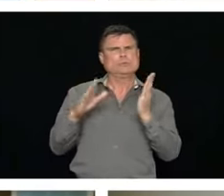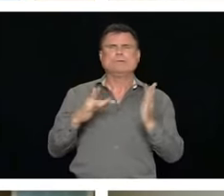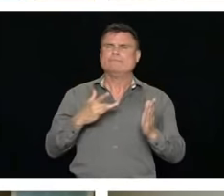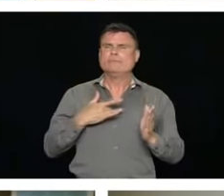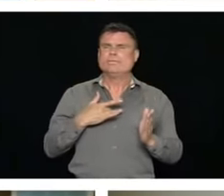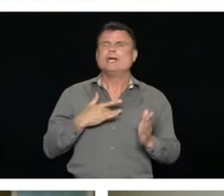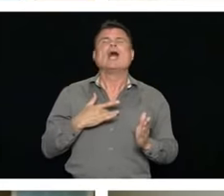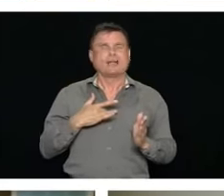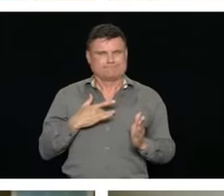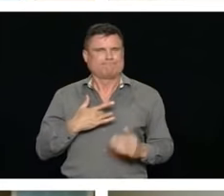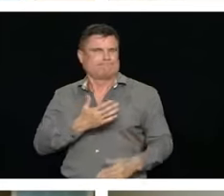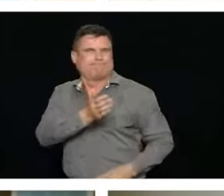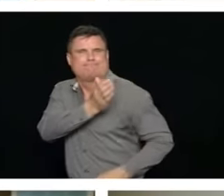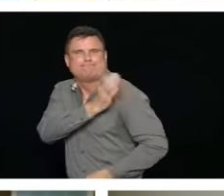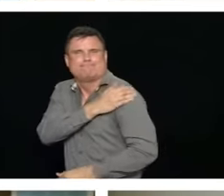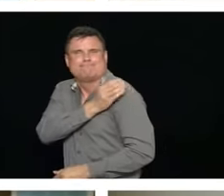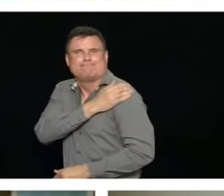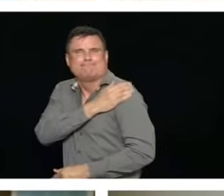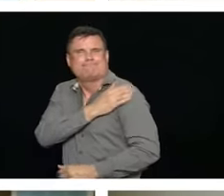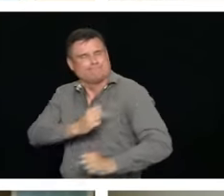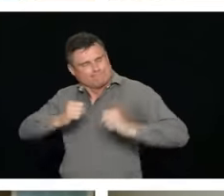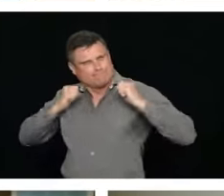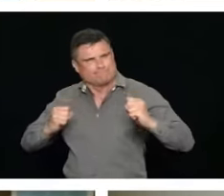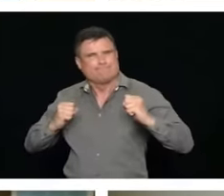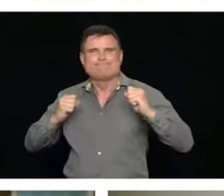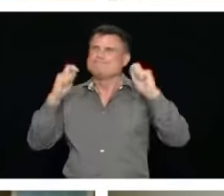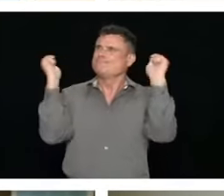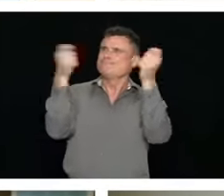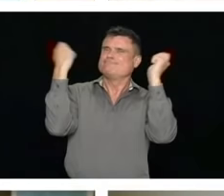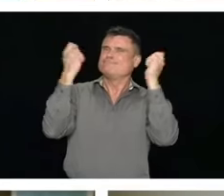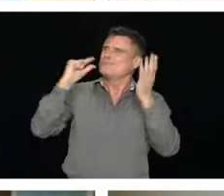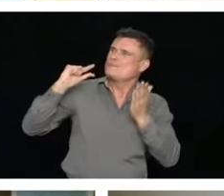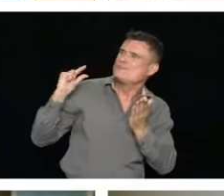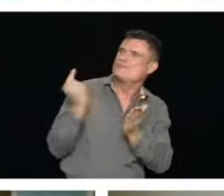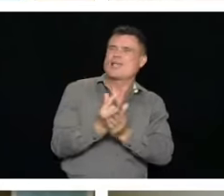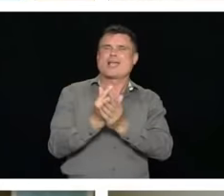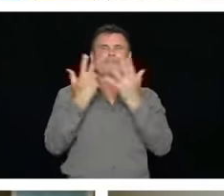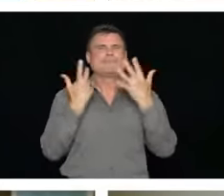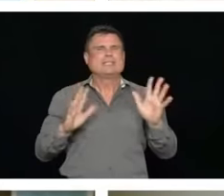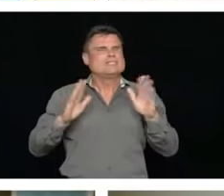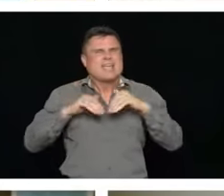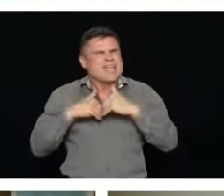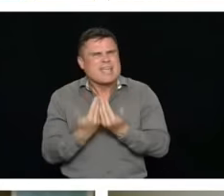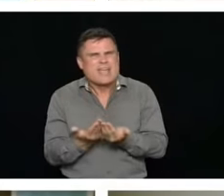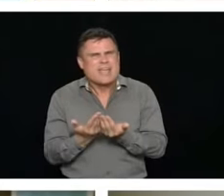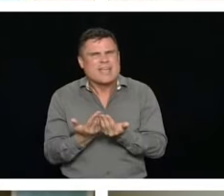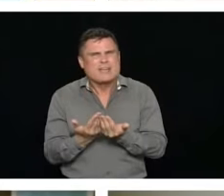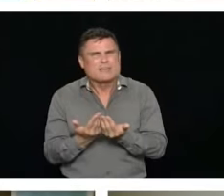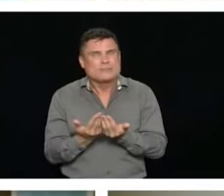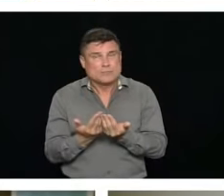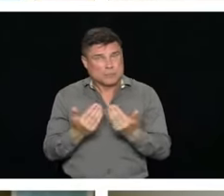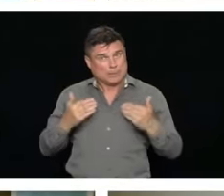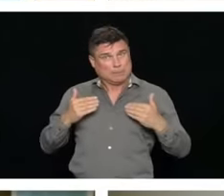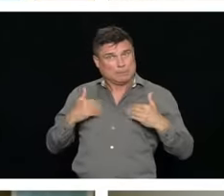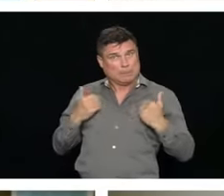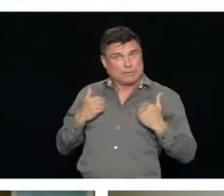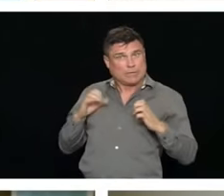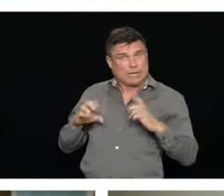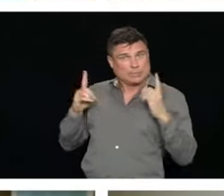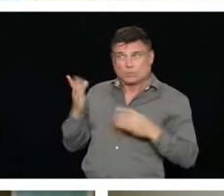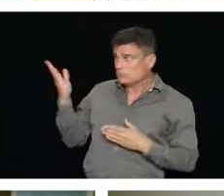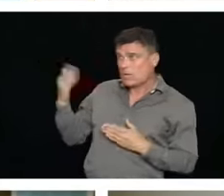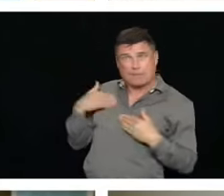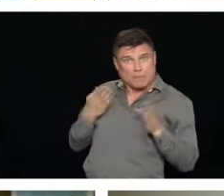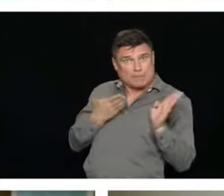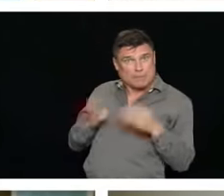Well, let me start. I'm sure Stephanie may want to weigh in on this too, because she is a trustee on a specific district, and